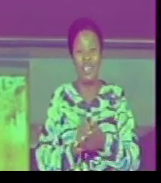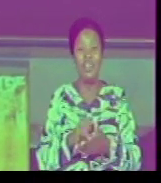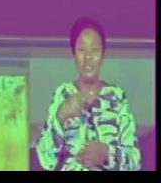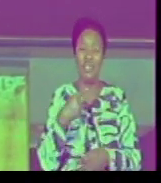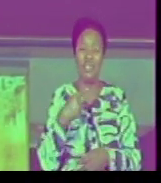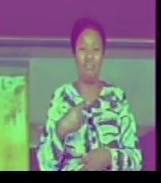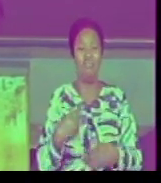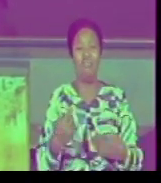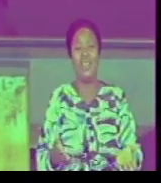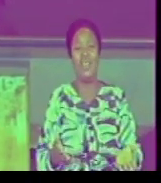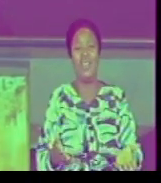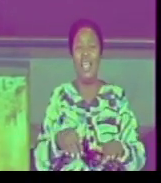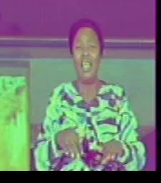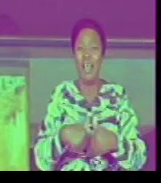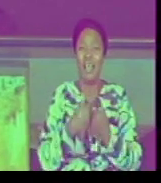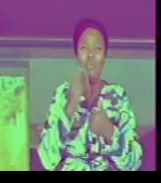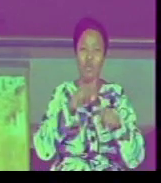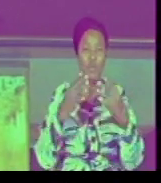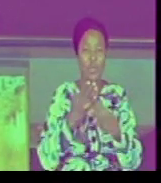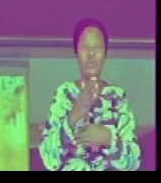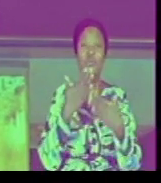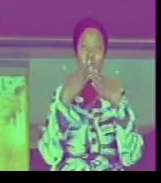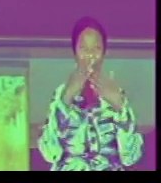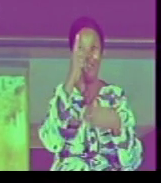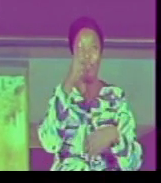get through? Thank God you got through.